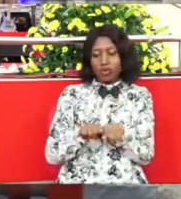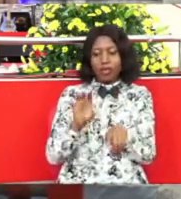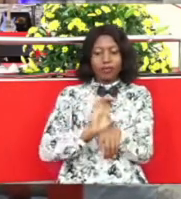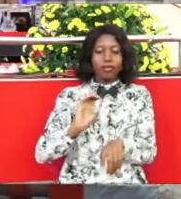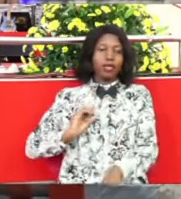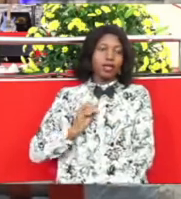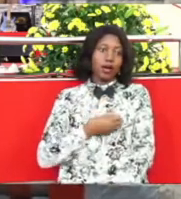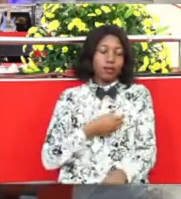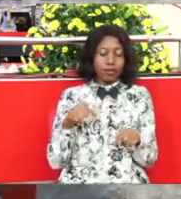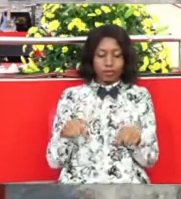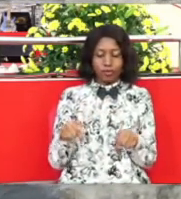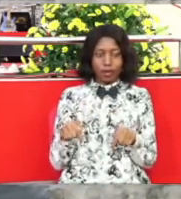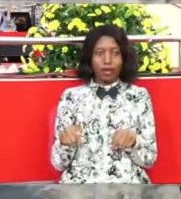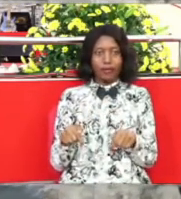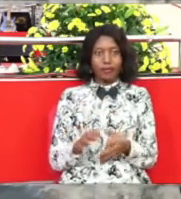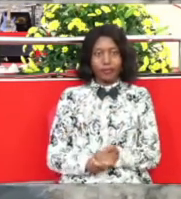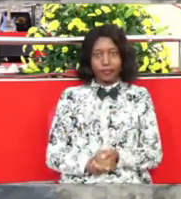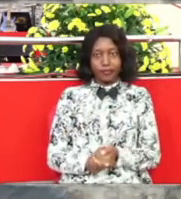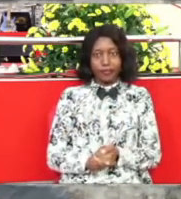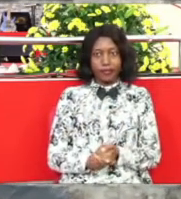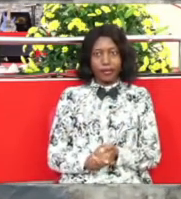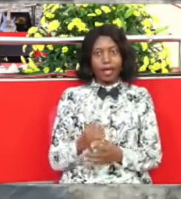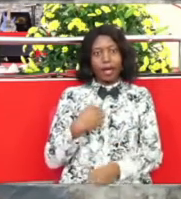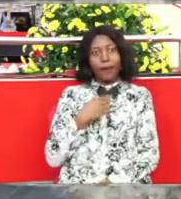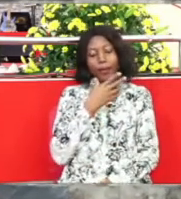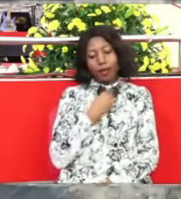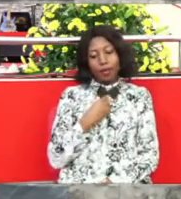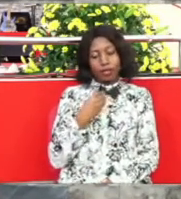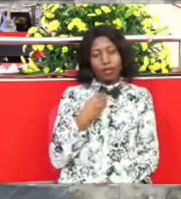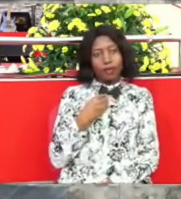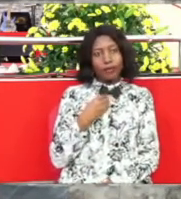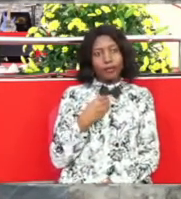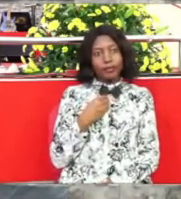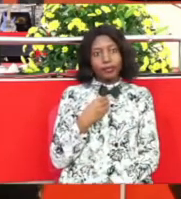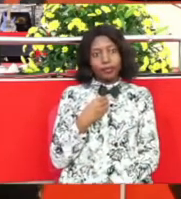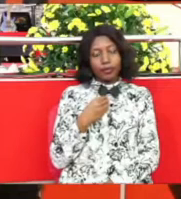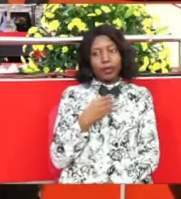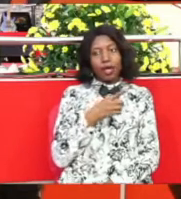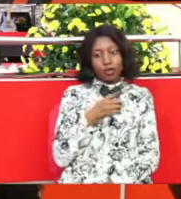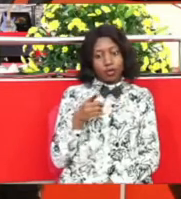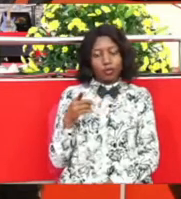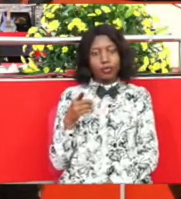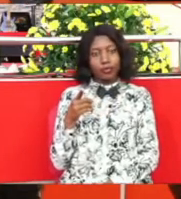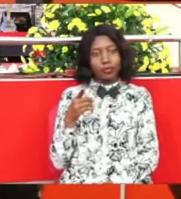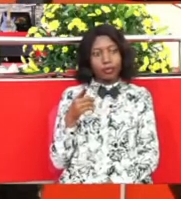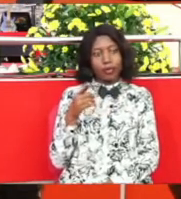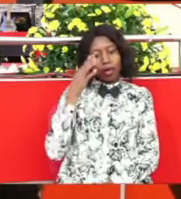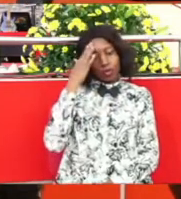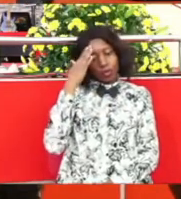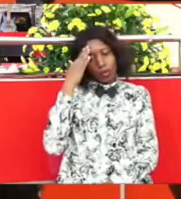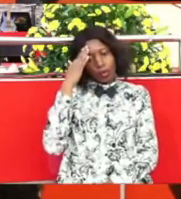ni ya kuonekana kama ile ambayo tuko ndani yake leo. I want to believe there are great lessons that we need to pick from the temple that King